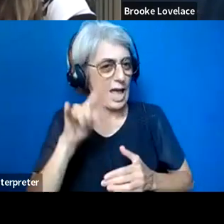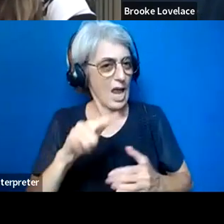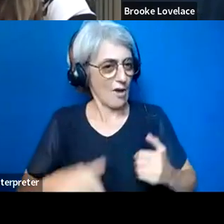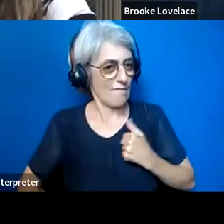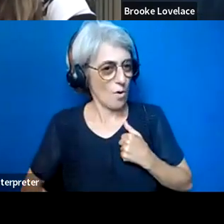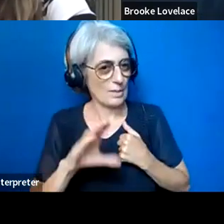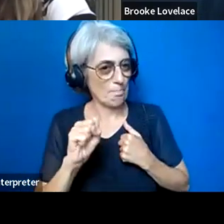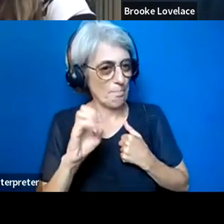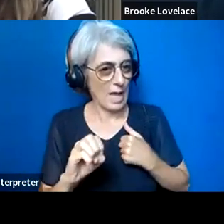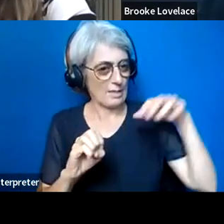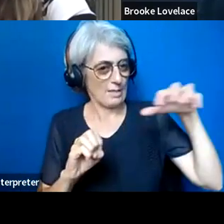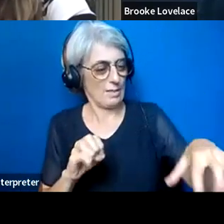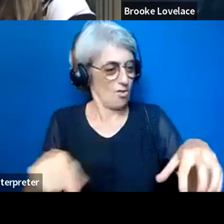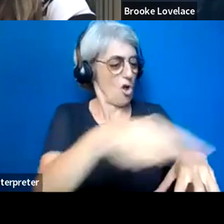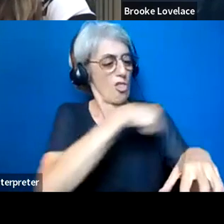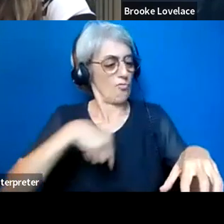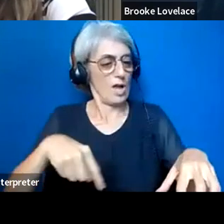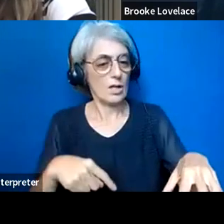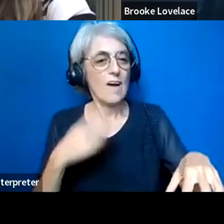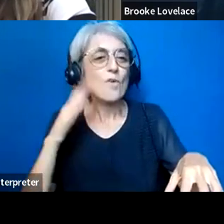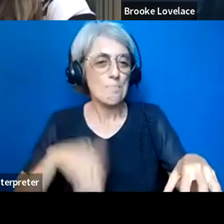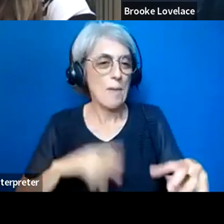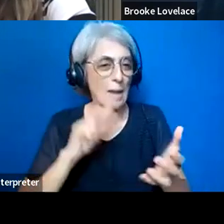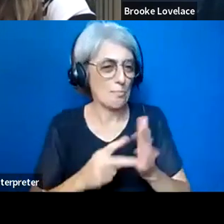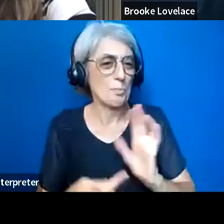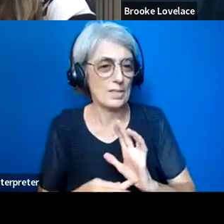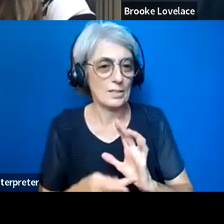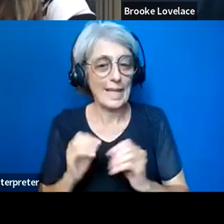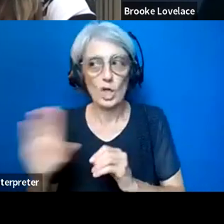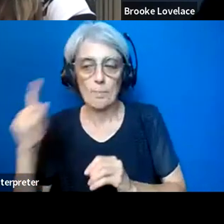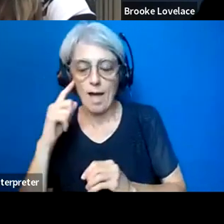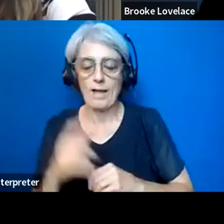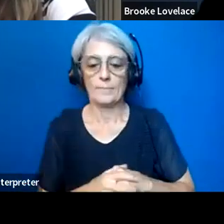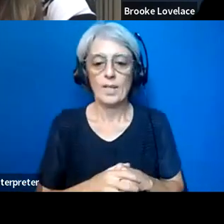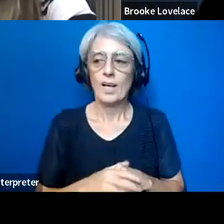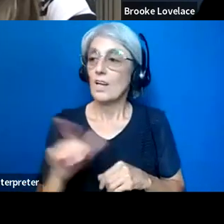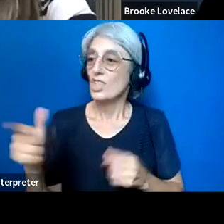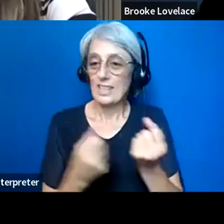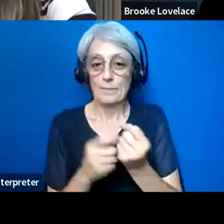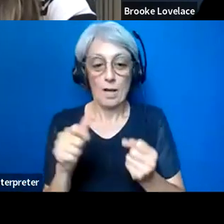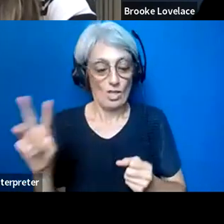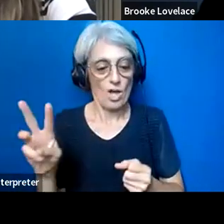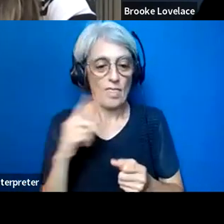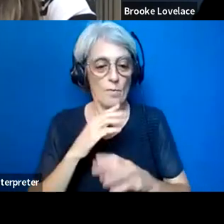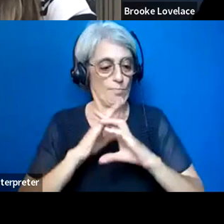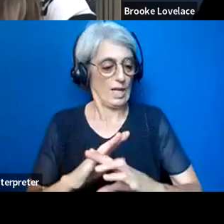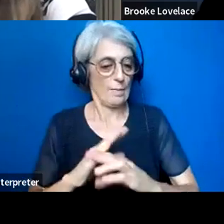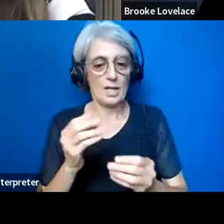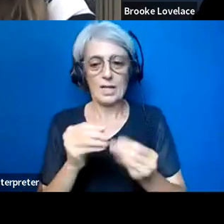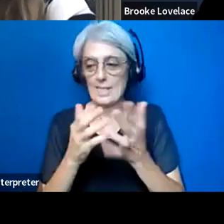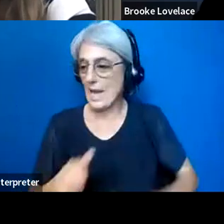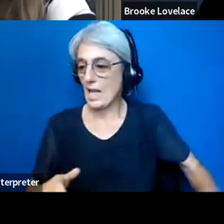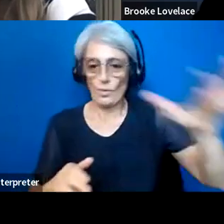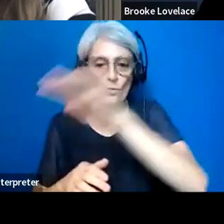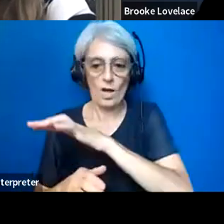bad purposes in her mind. So she is the sponsor of a law that would basically prohibit this nationwide, very similar to the way that